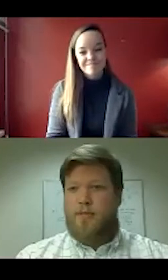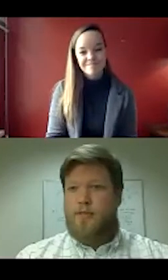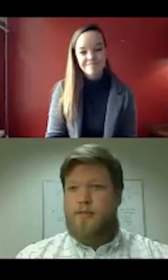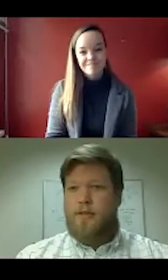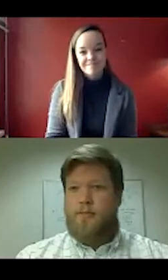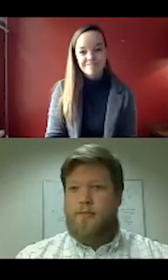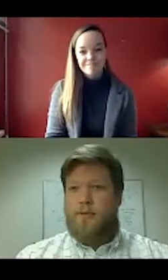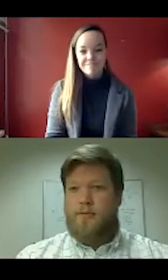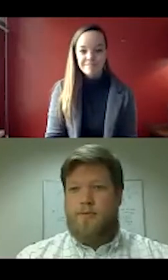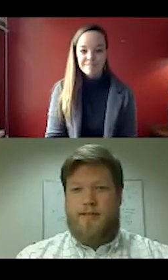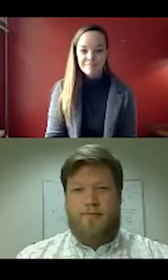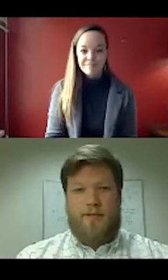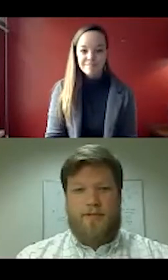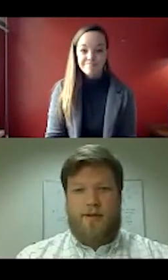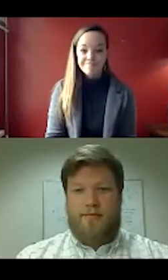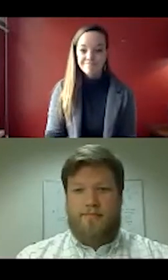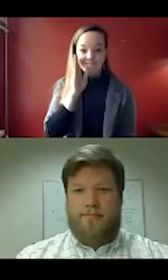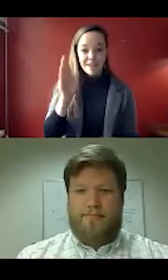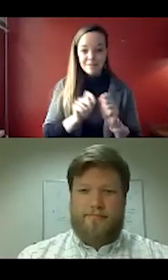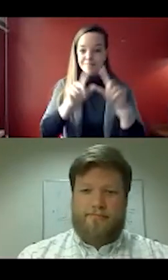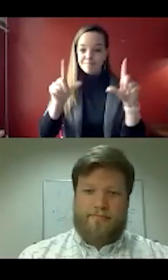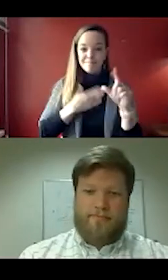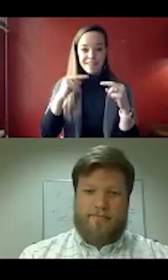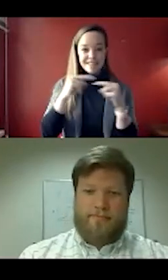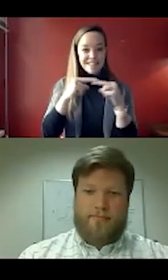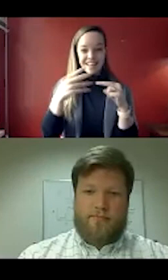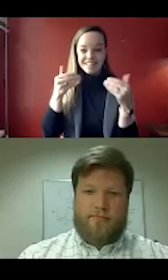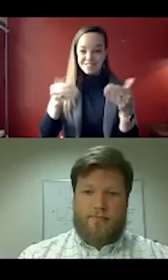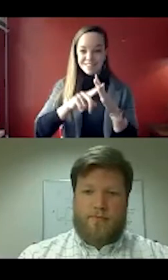Let me just pull up some slides and we can get started.